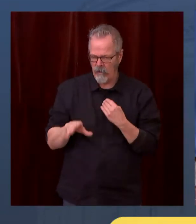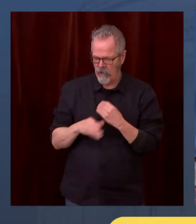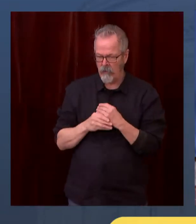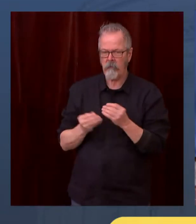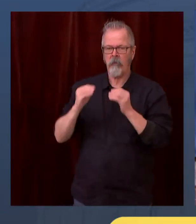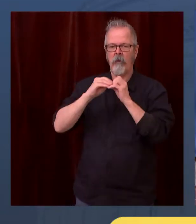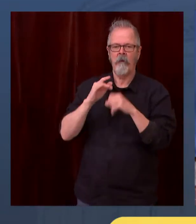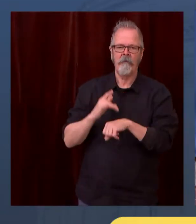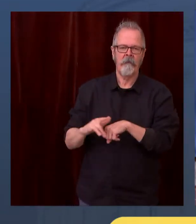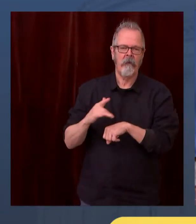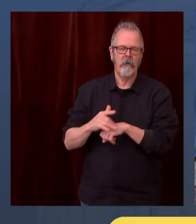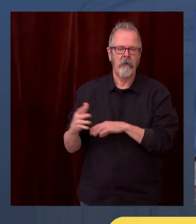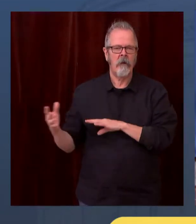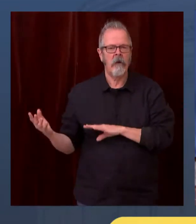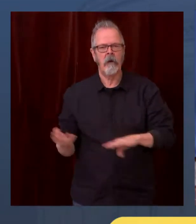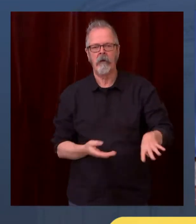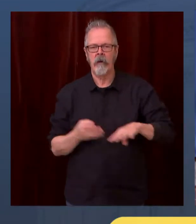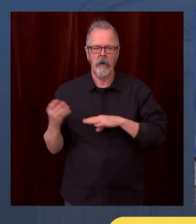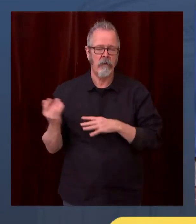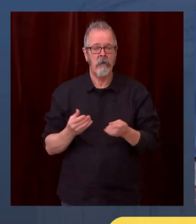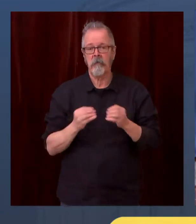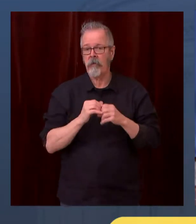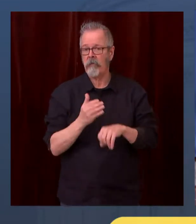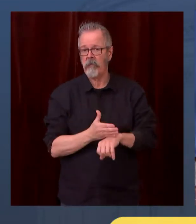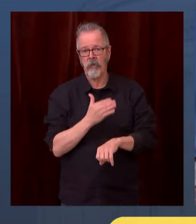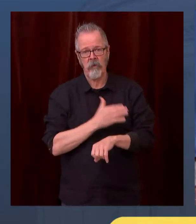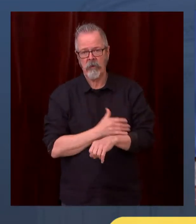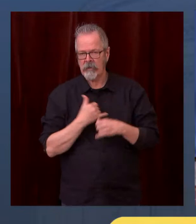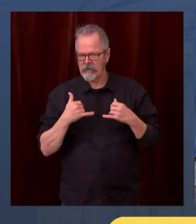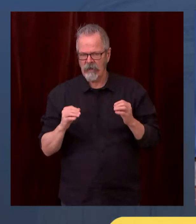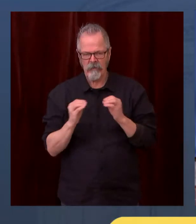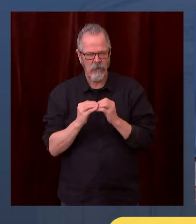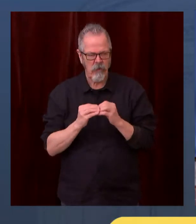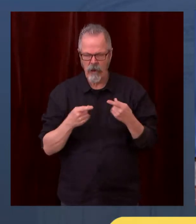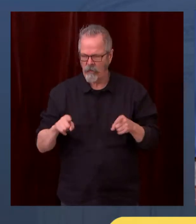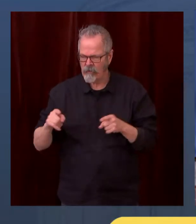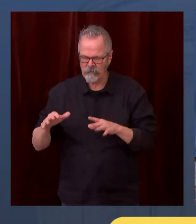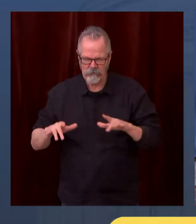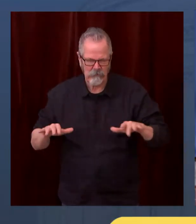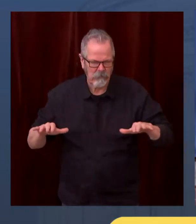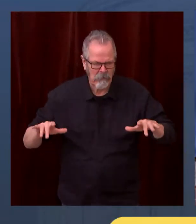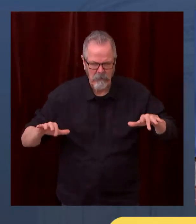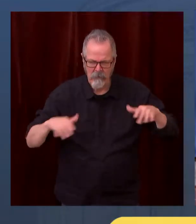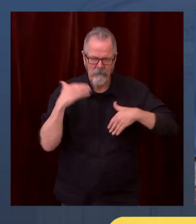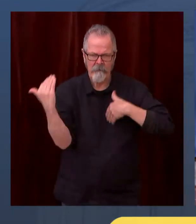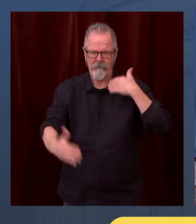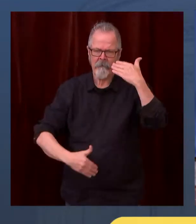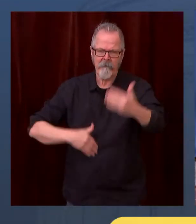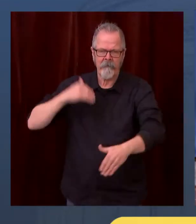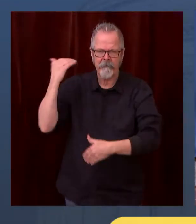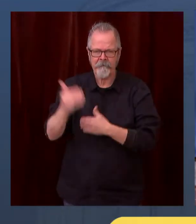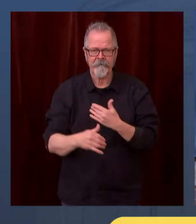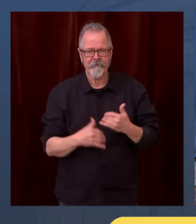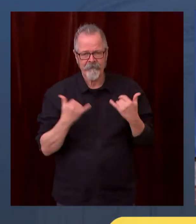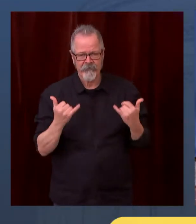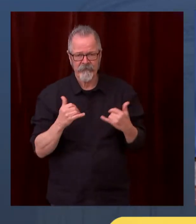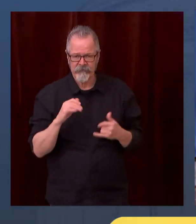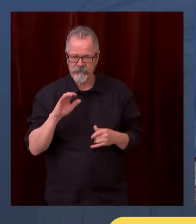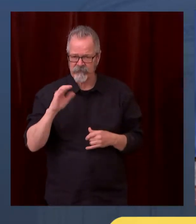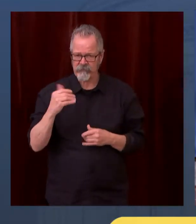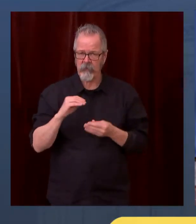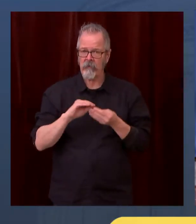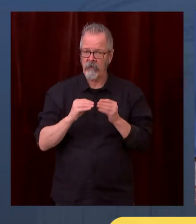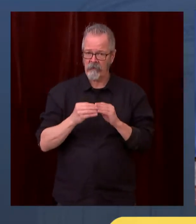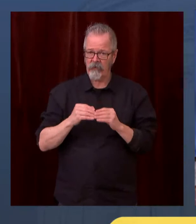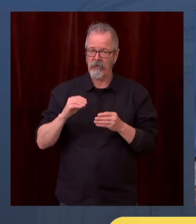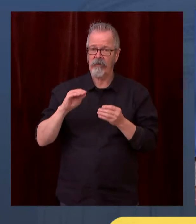improved. So I think it's appropriate, and we're, at least at the moment, experiencing a decline in cases. So as